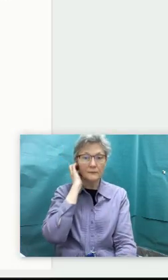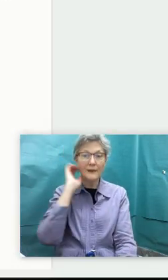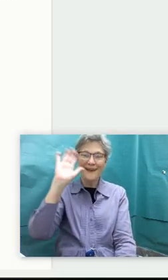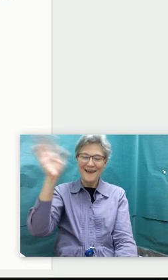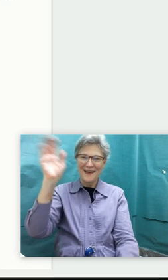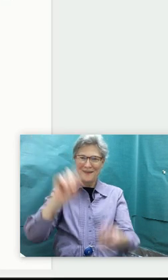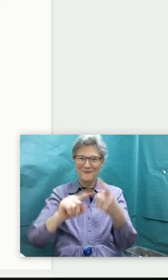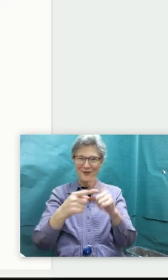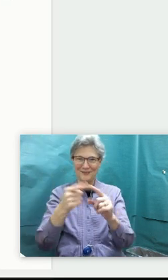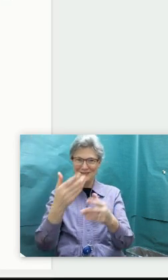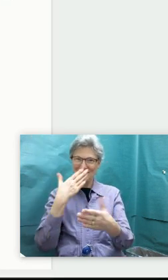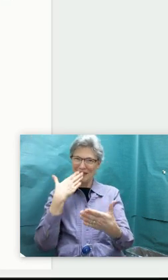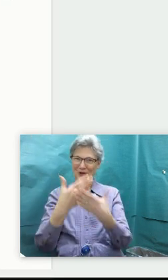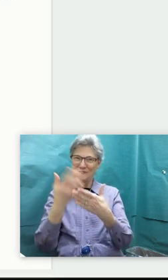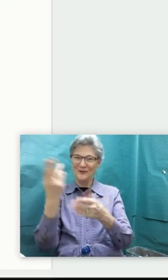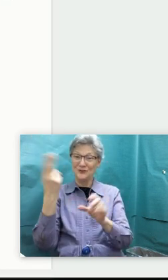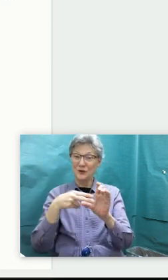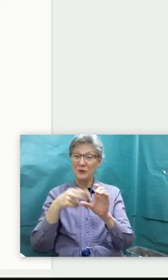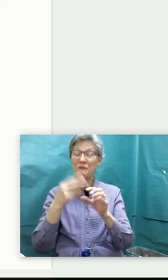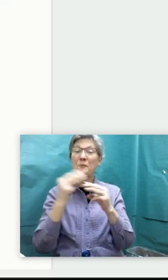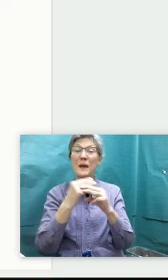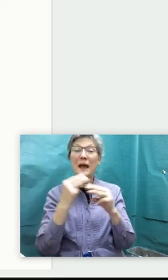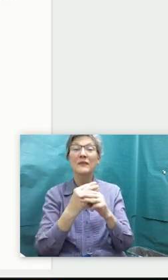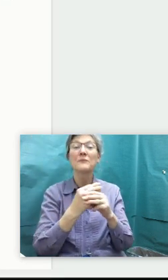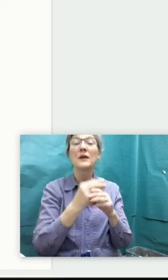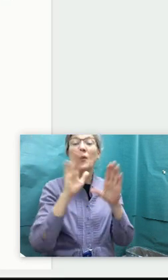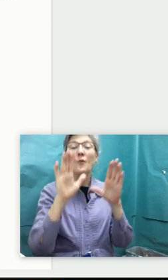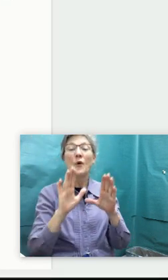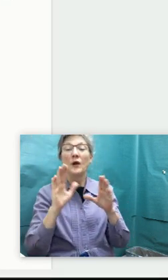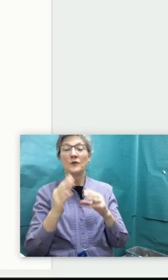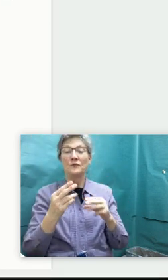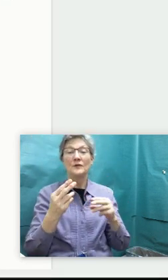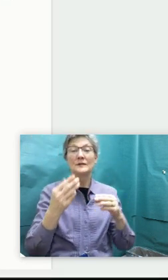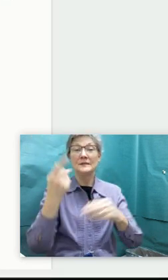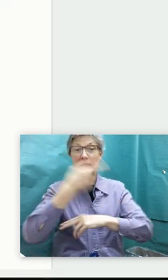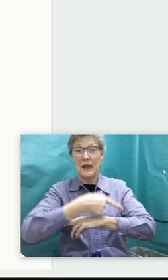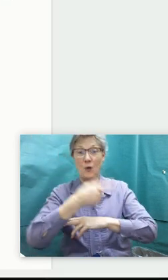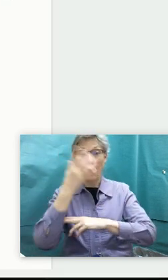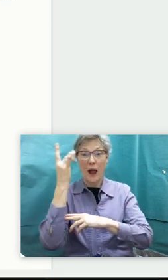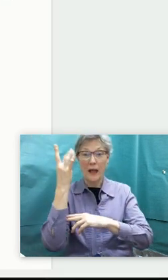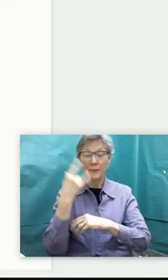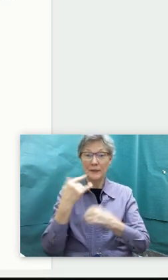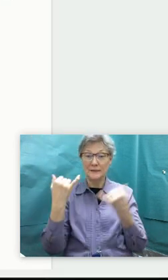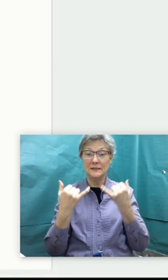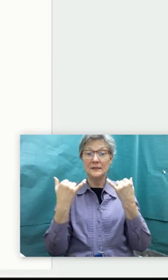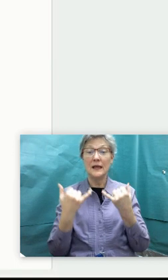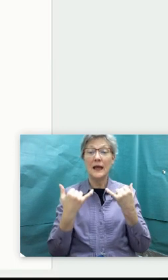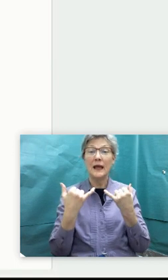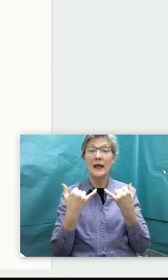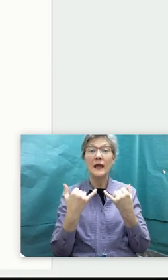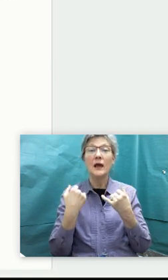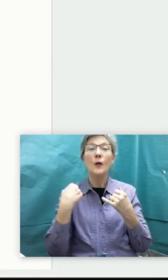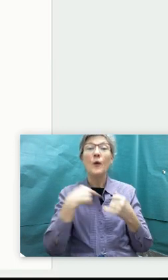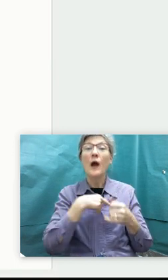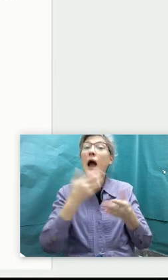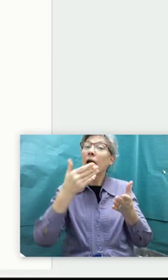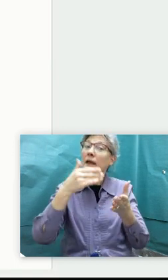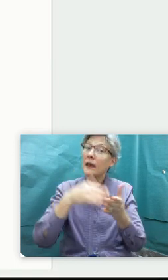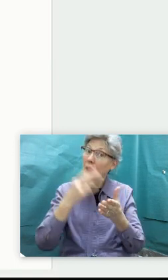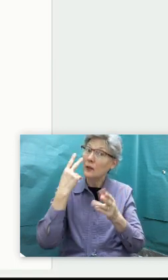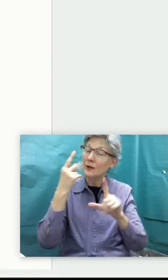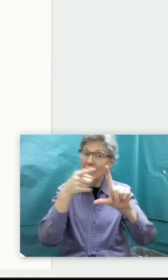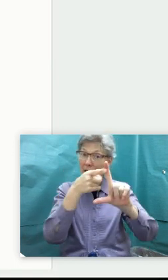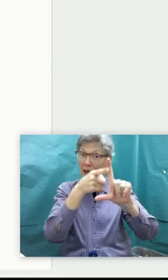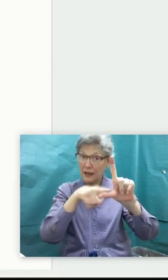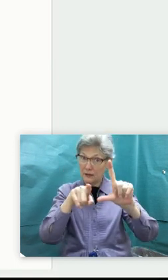Hey friends, thanks again for joining me for math. It's going to be a great day. You want to know why? Because today we are again looking at angles,